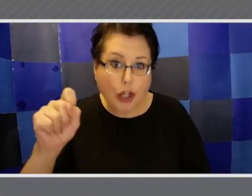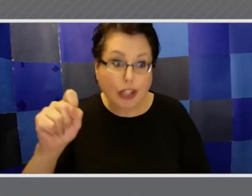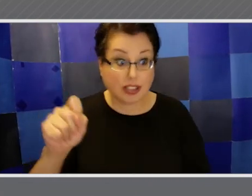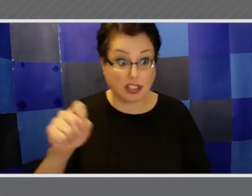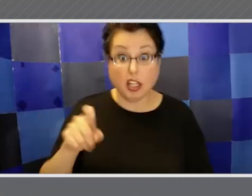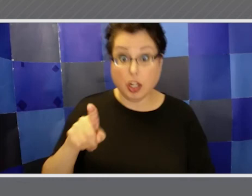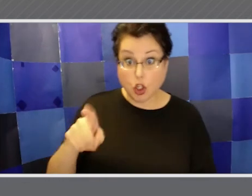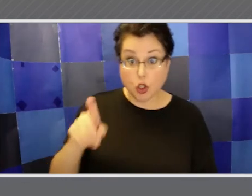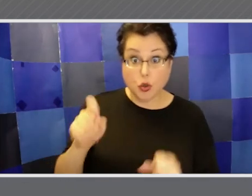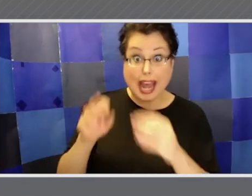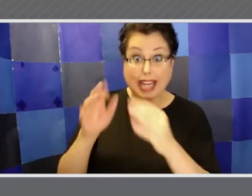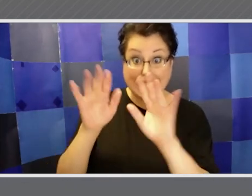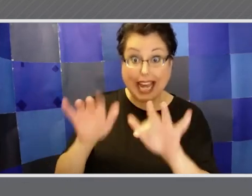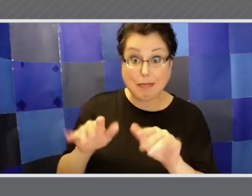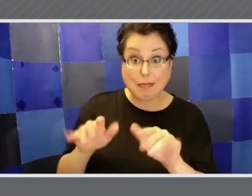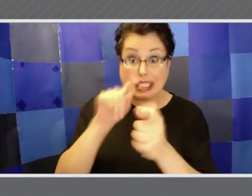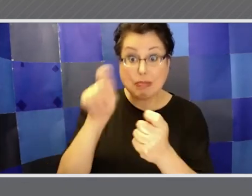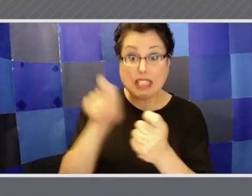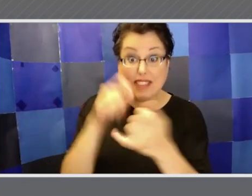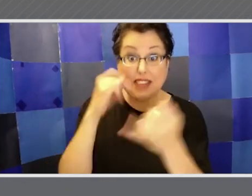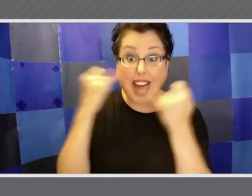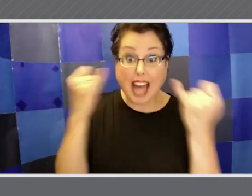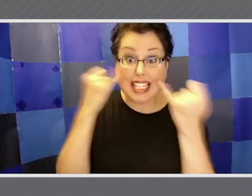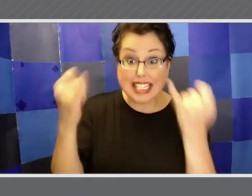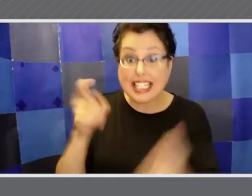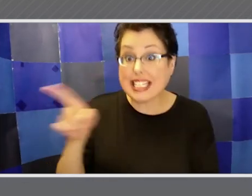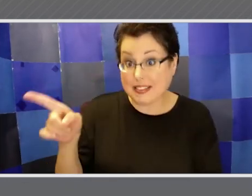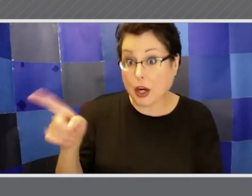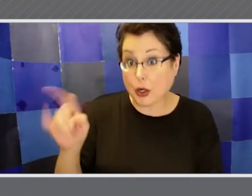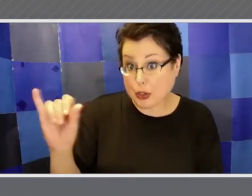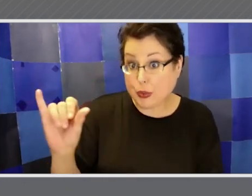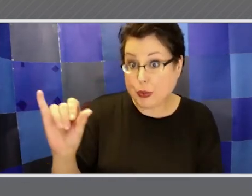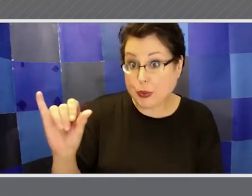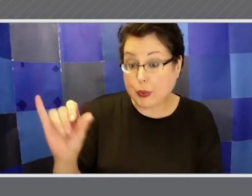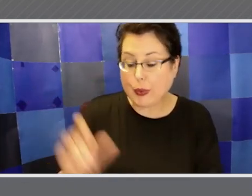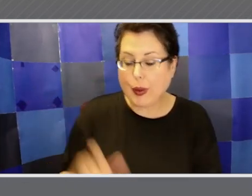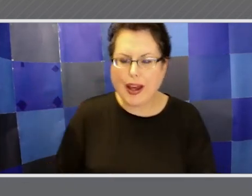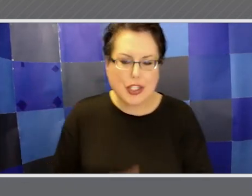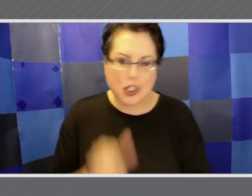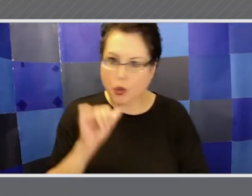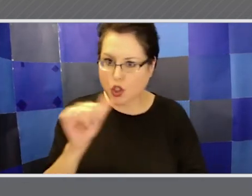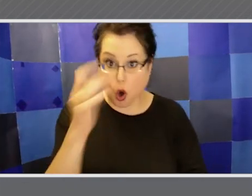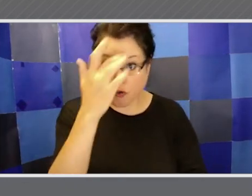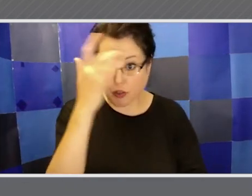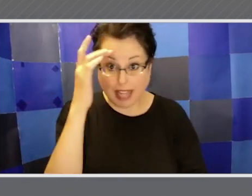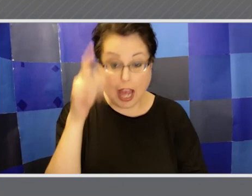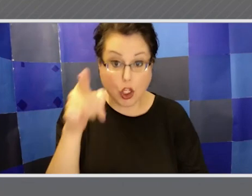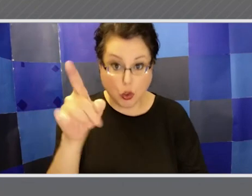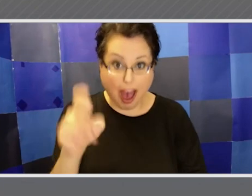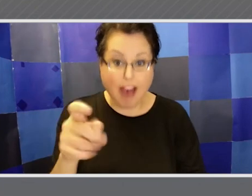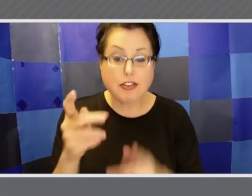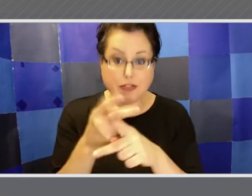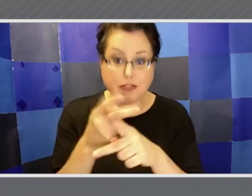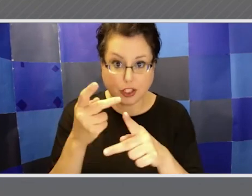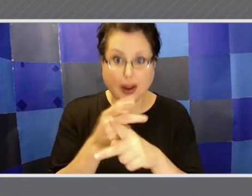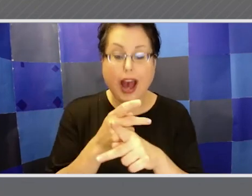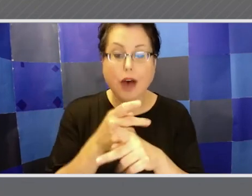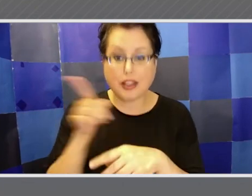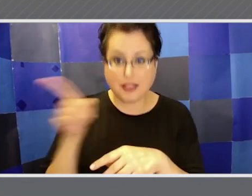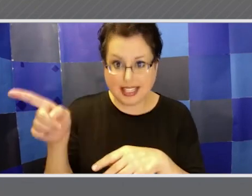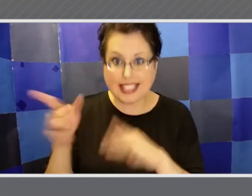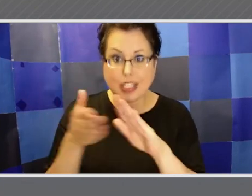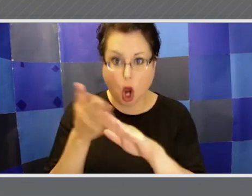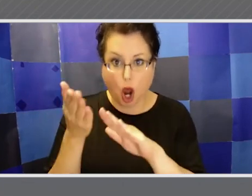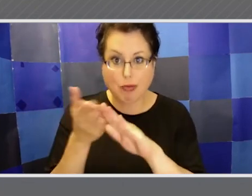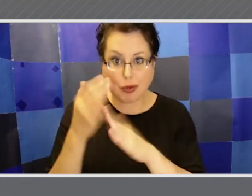specific programs, ideas related to the operating budget. So again, don't forget that you have to figure out, okay, is this an operating project